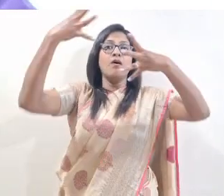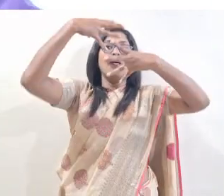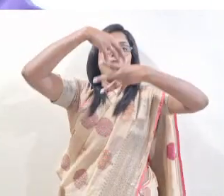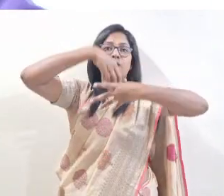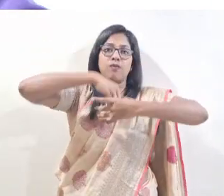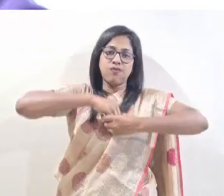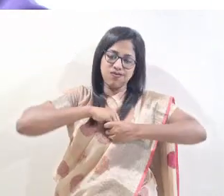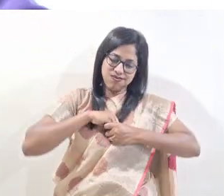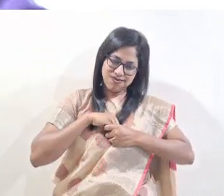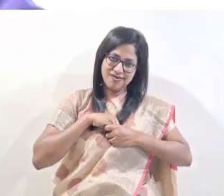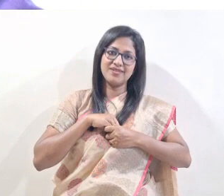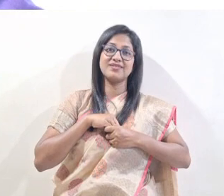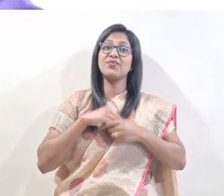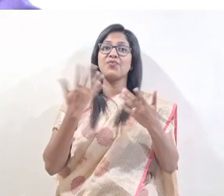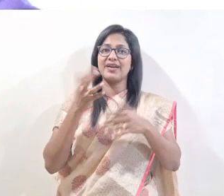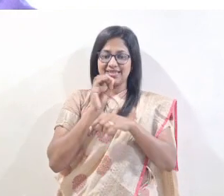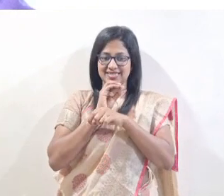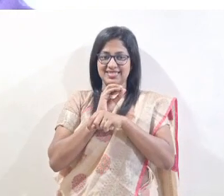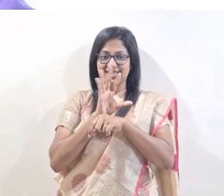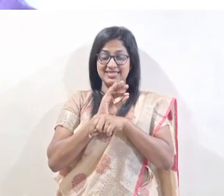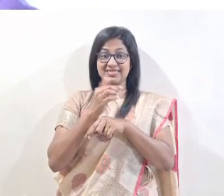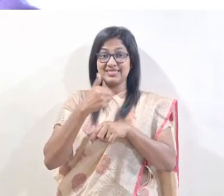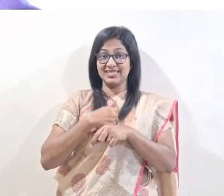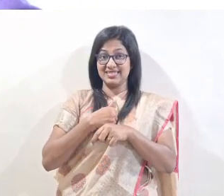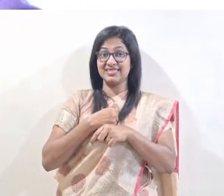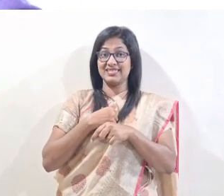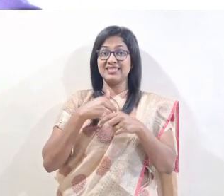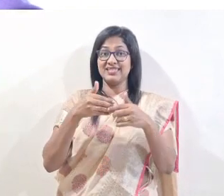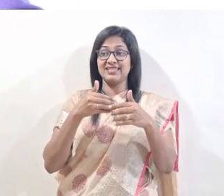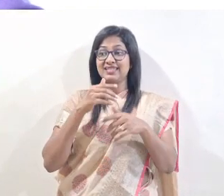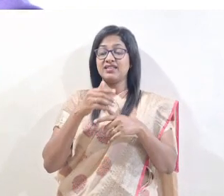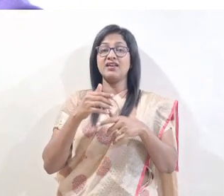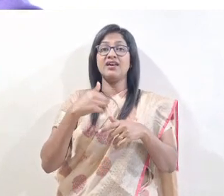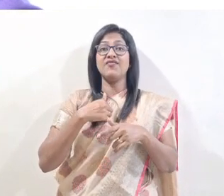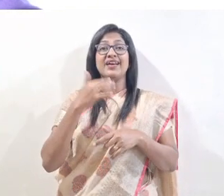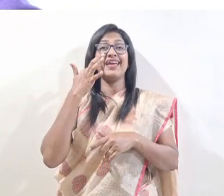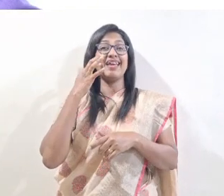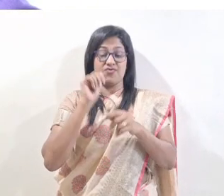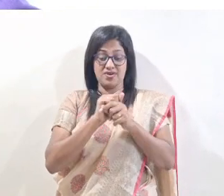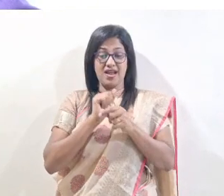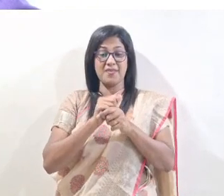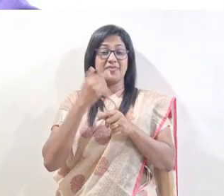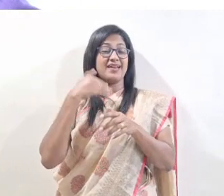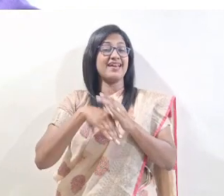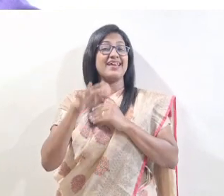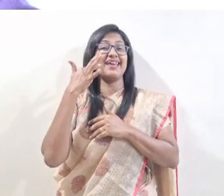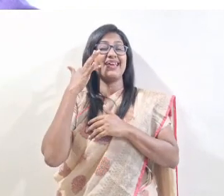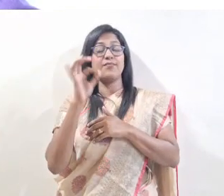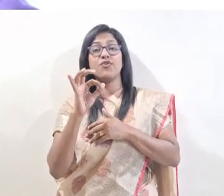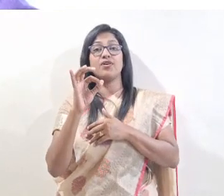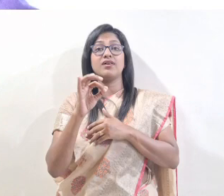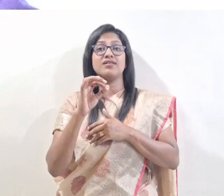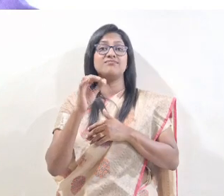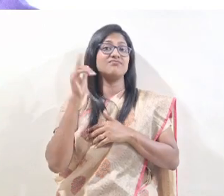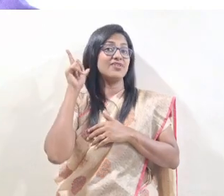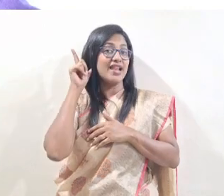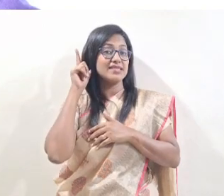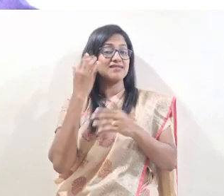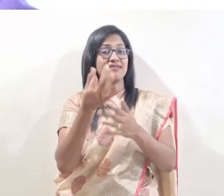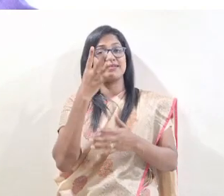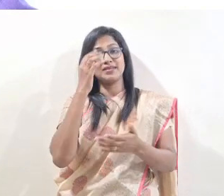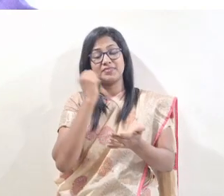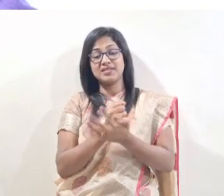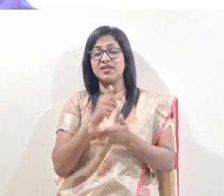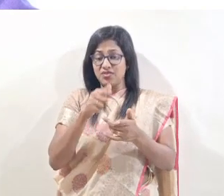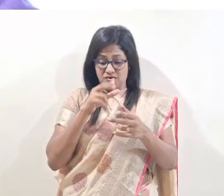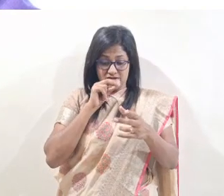because, I mean, as a consultant, one of the key words in your working is that you have to be an excellent listener.